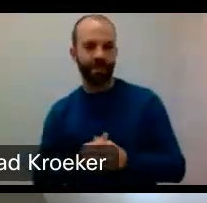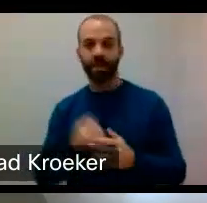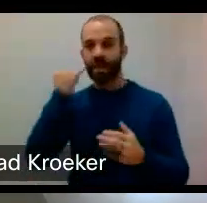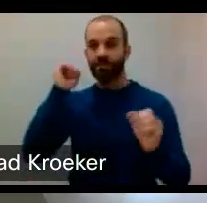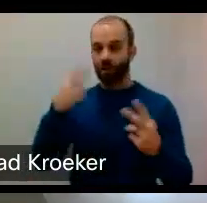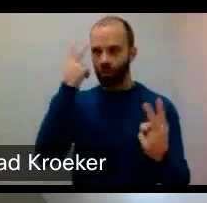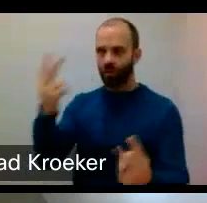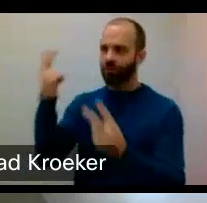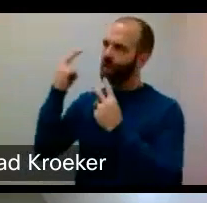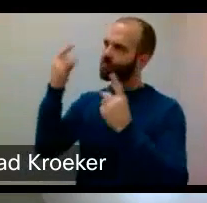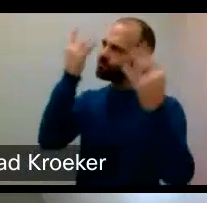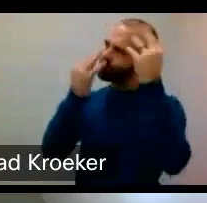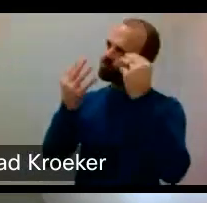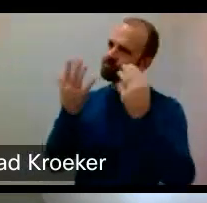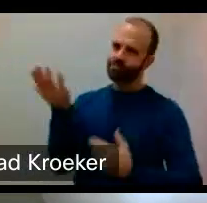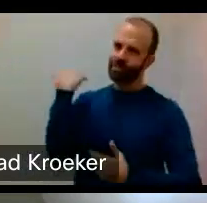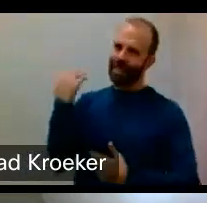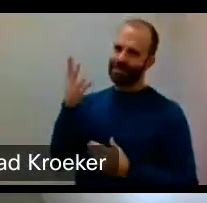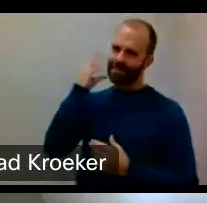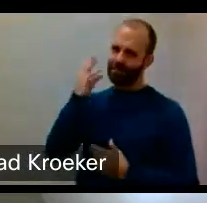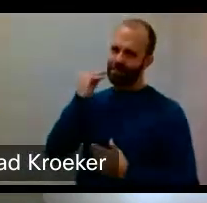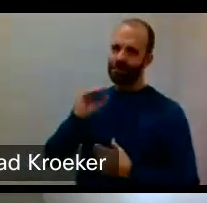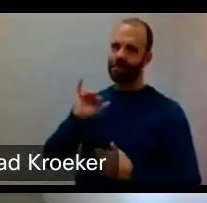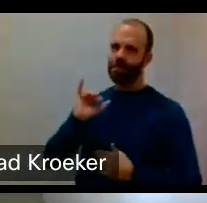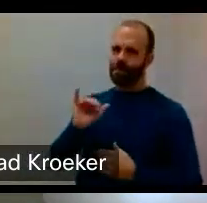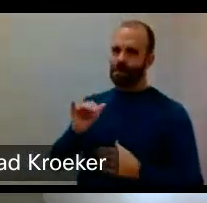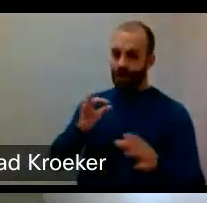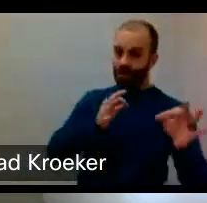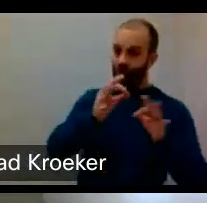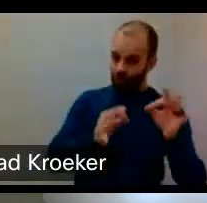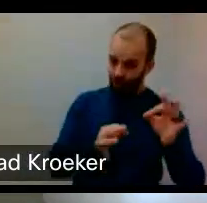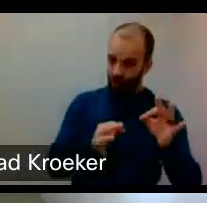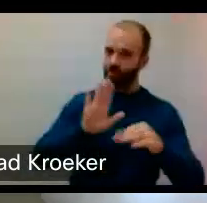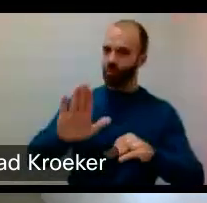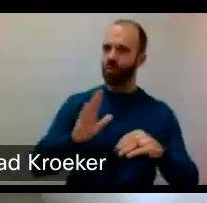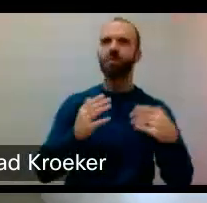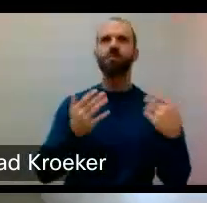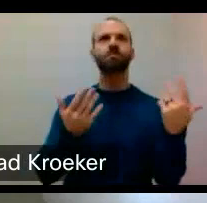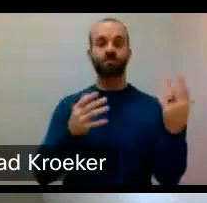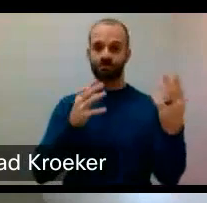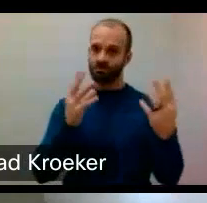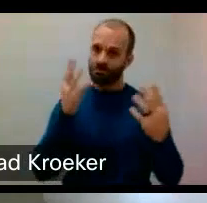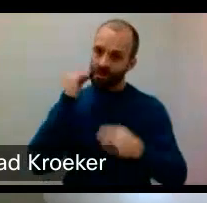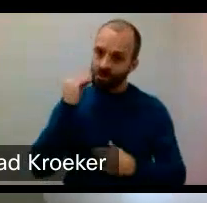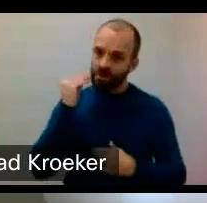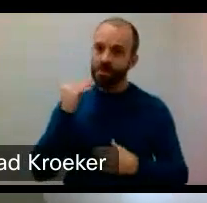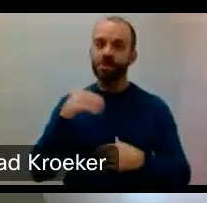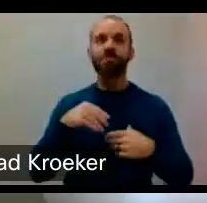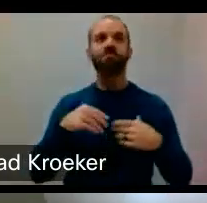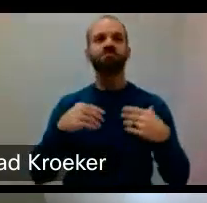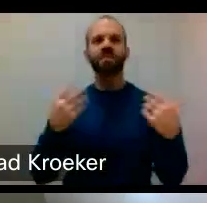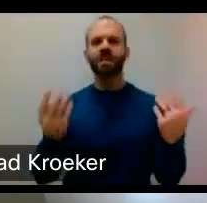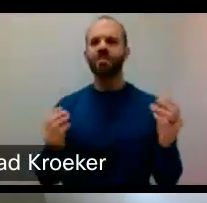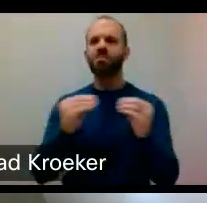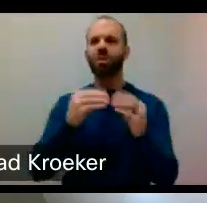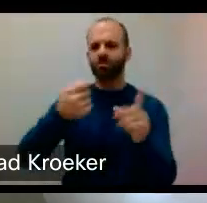look back on an experience, for example, and describe that experience and then provide some explanation